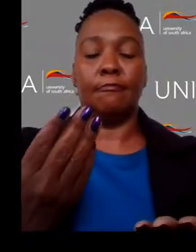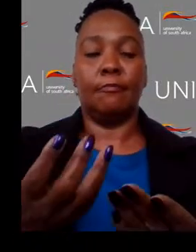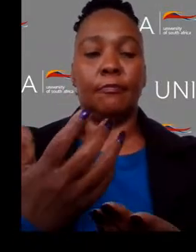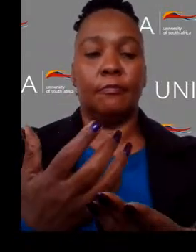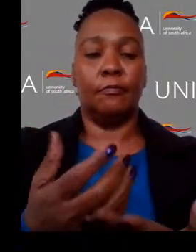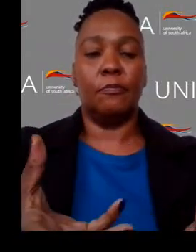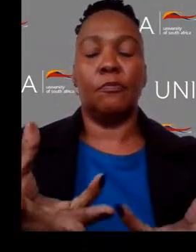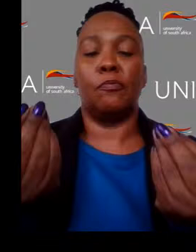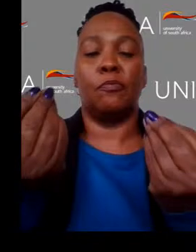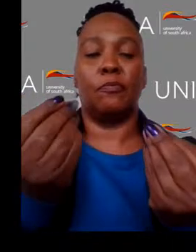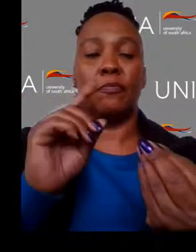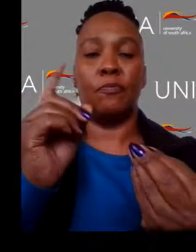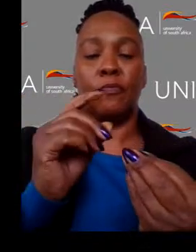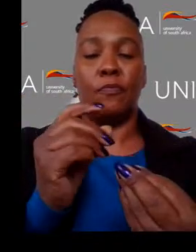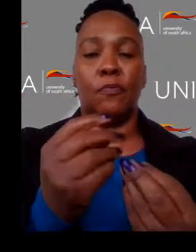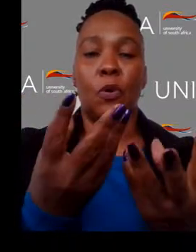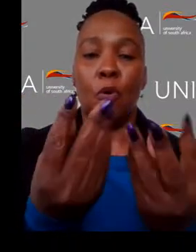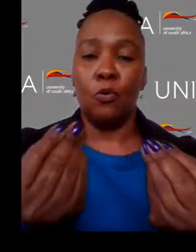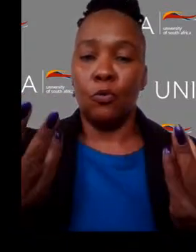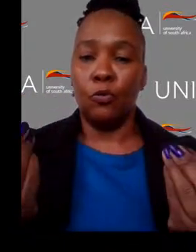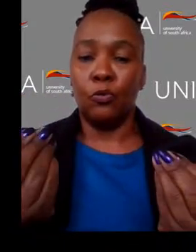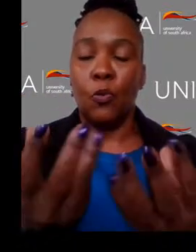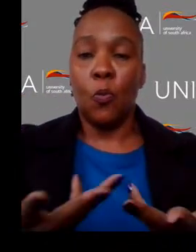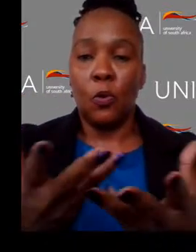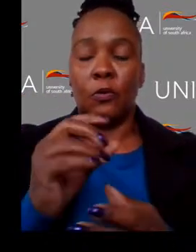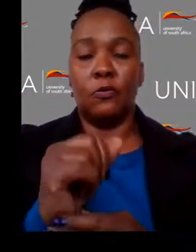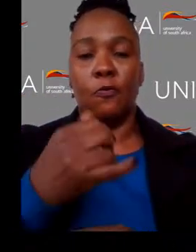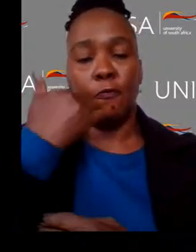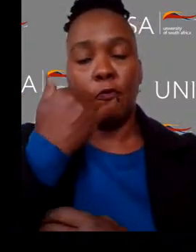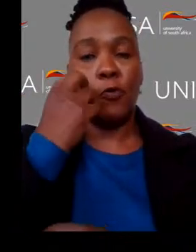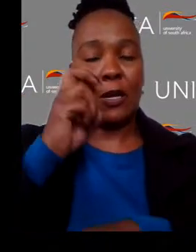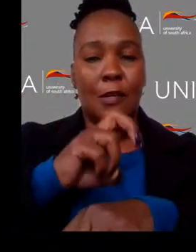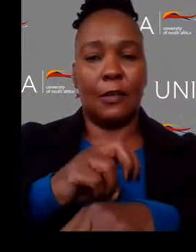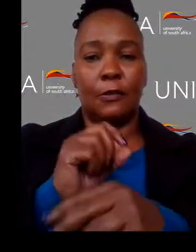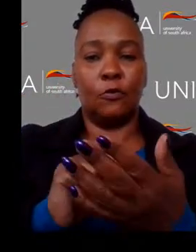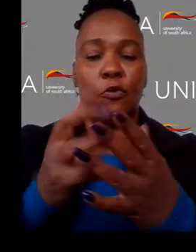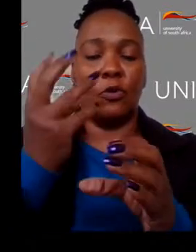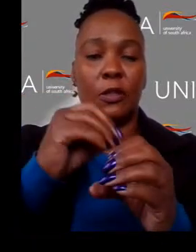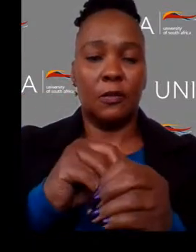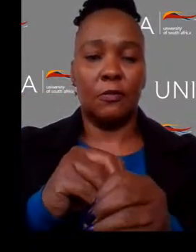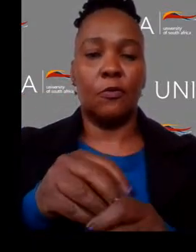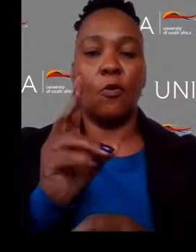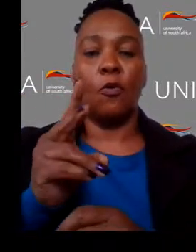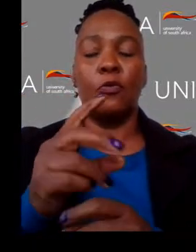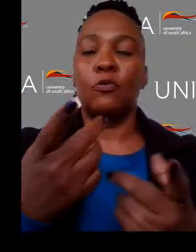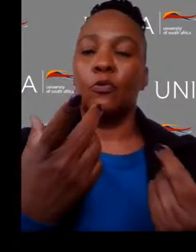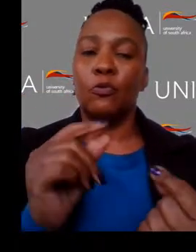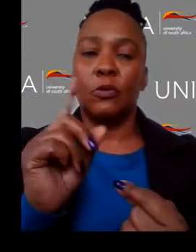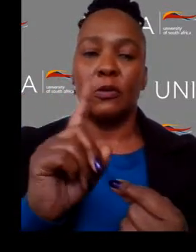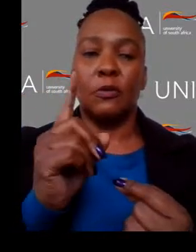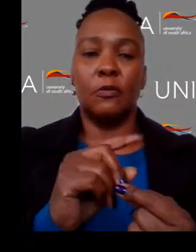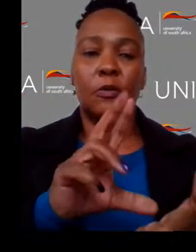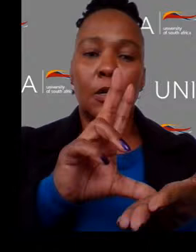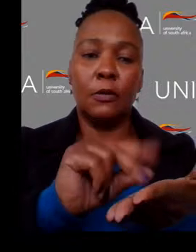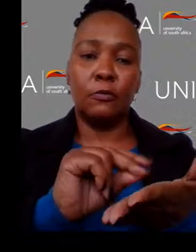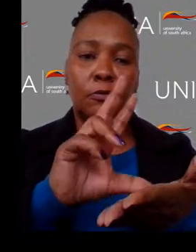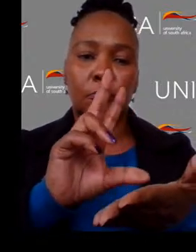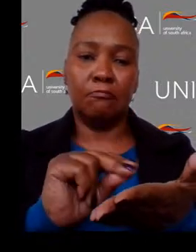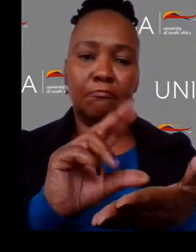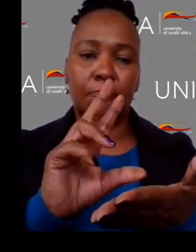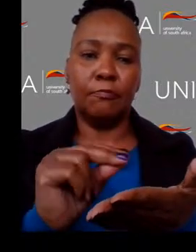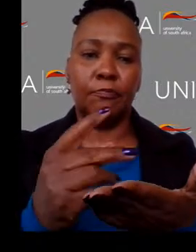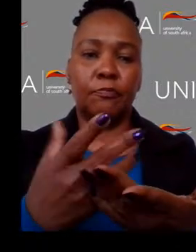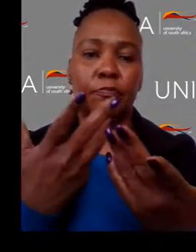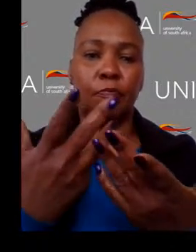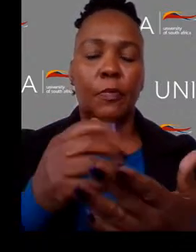receive a code to your phone that you need to log in. But what you can also do is download the Authenticator app